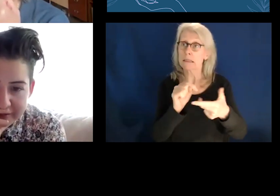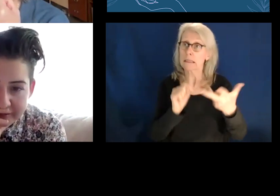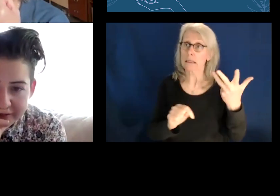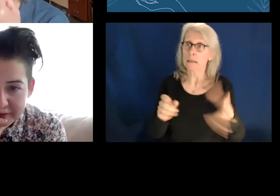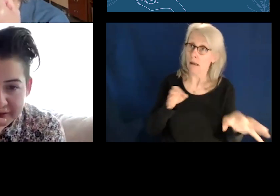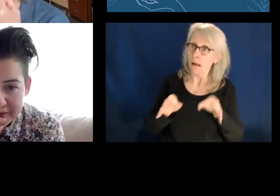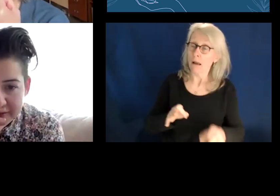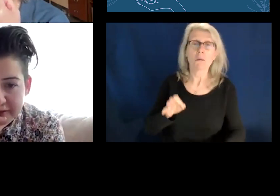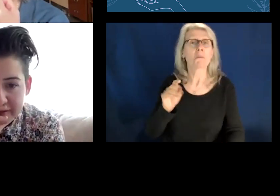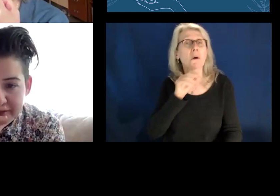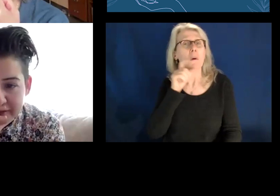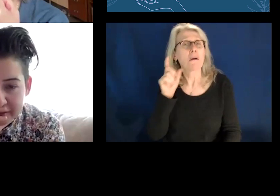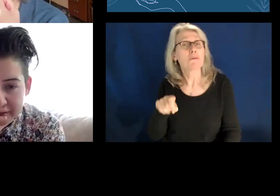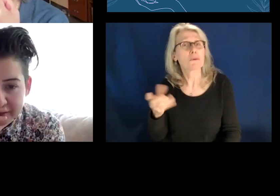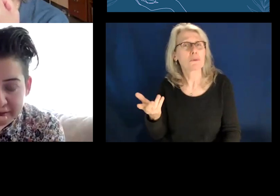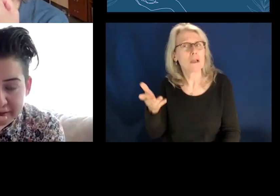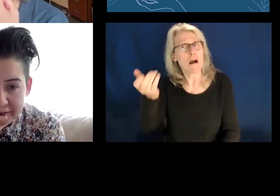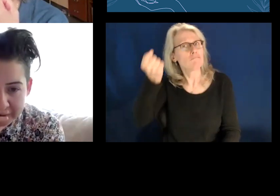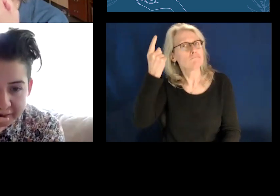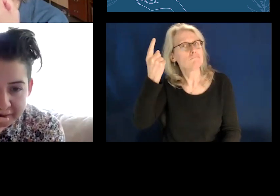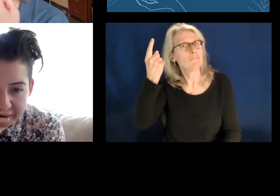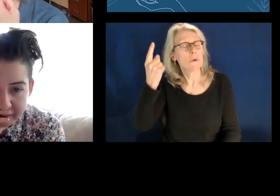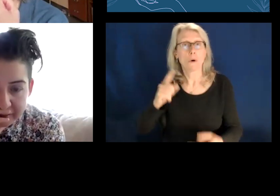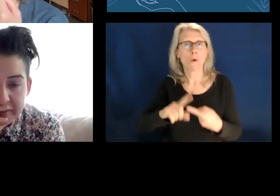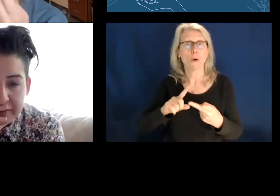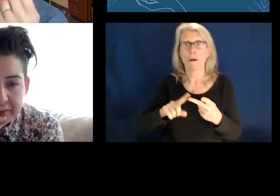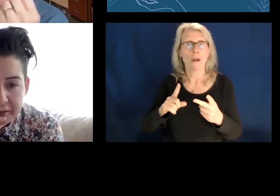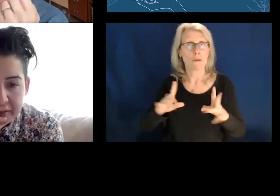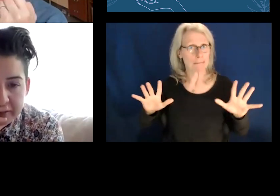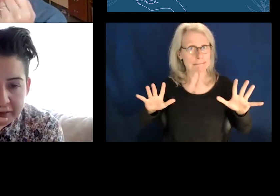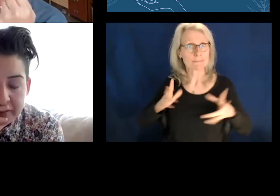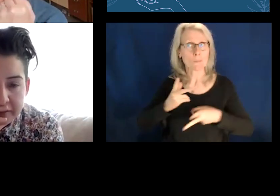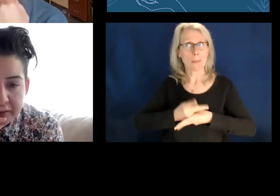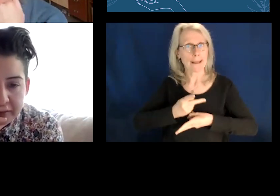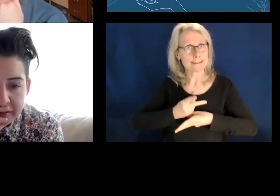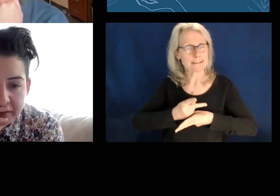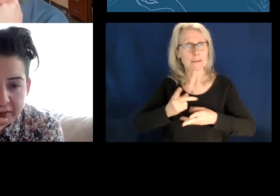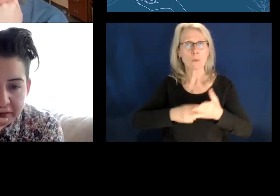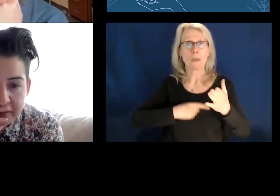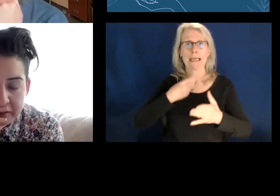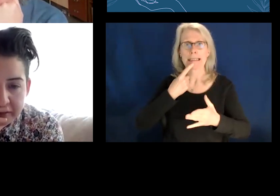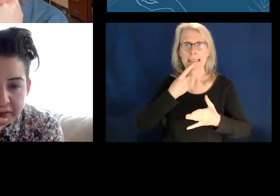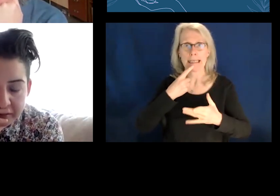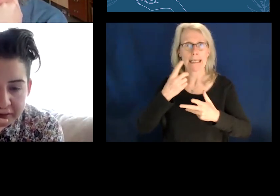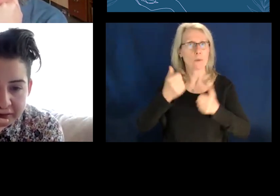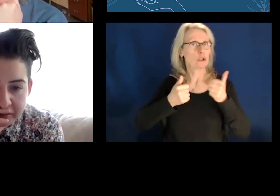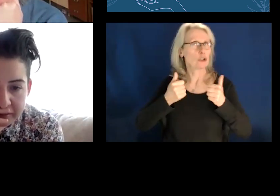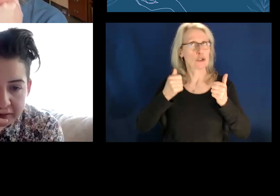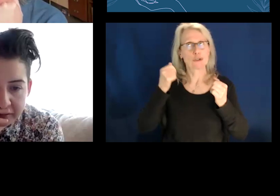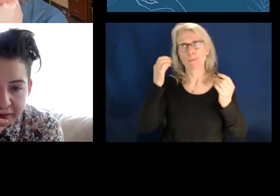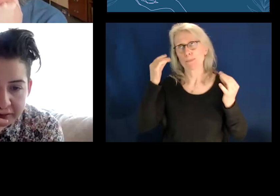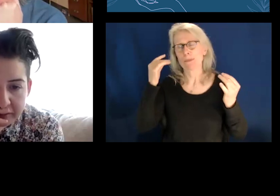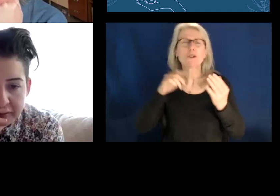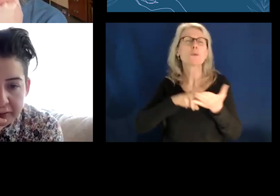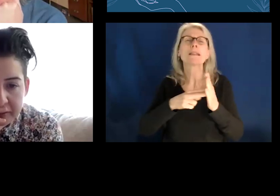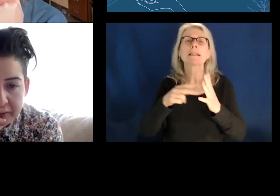don't so much have to watch what I say, like in the, not in the literal surface kind of superficial